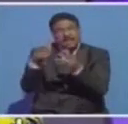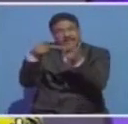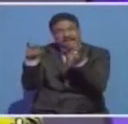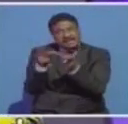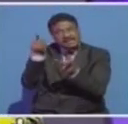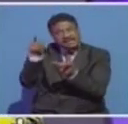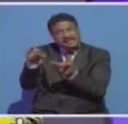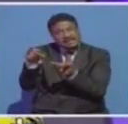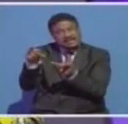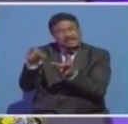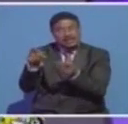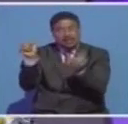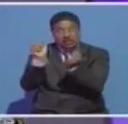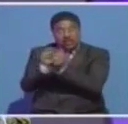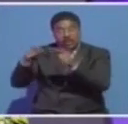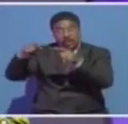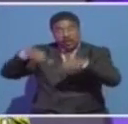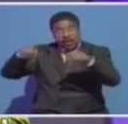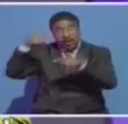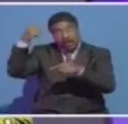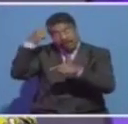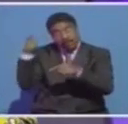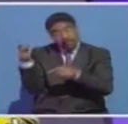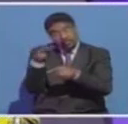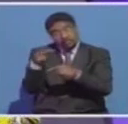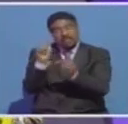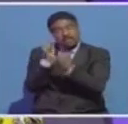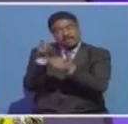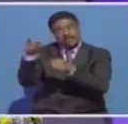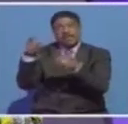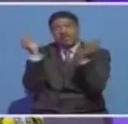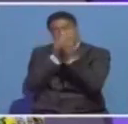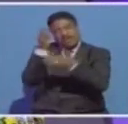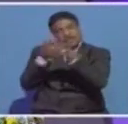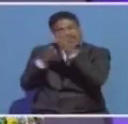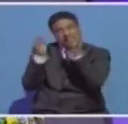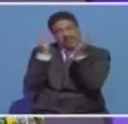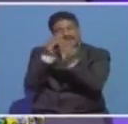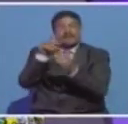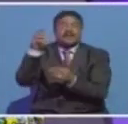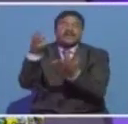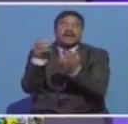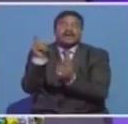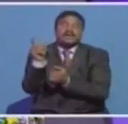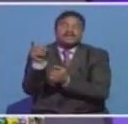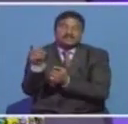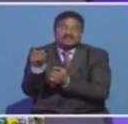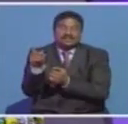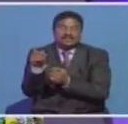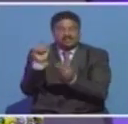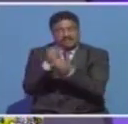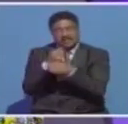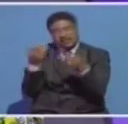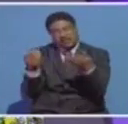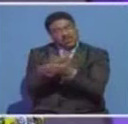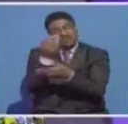settlements together with the Ministry of Local Government, where they have the urbanization program, we're trying to upgrade these areas and make sure that they have water so